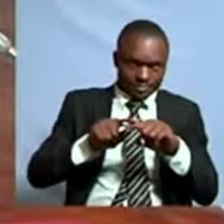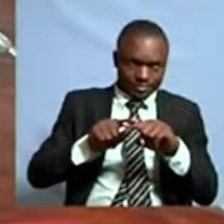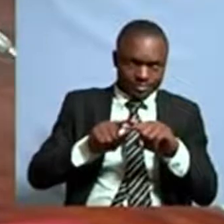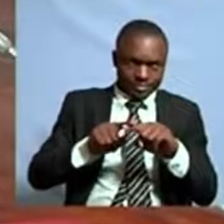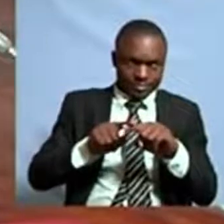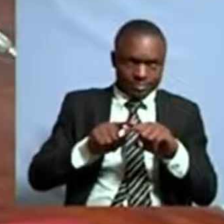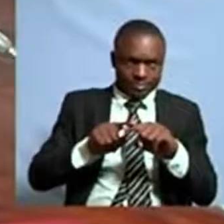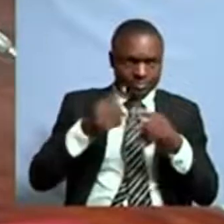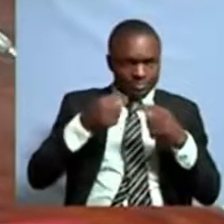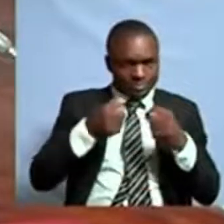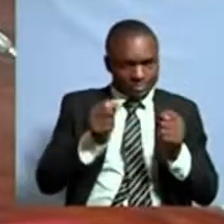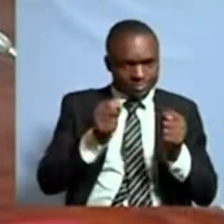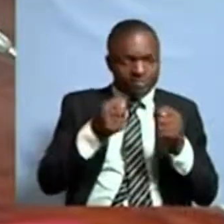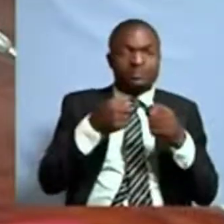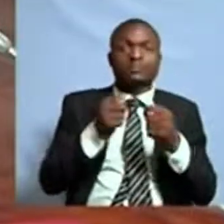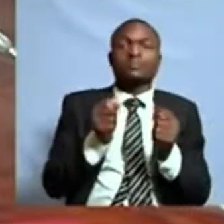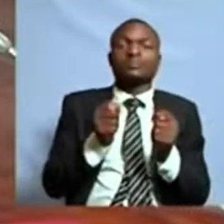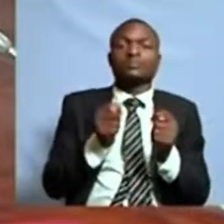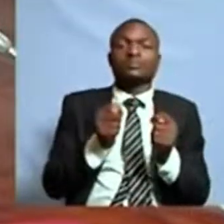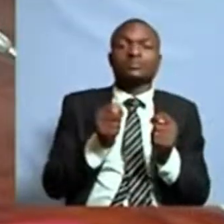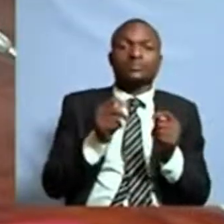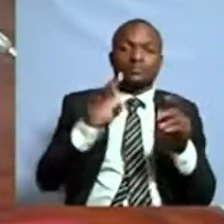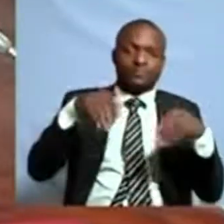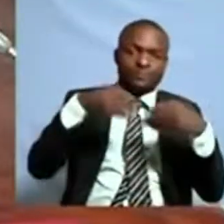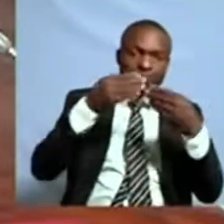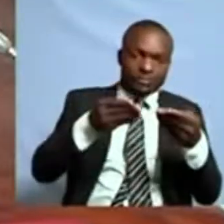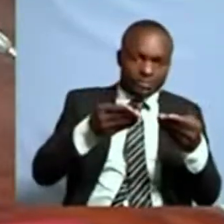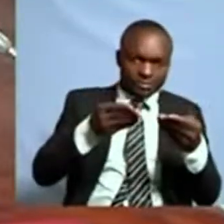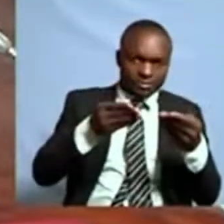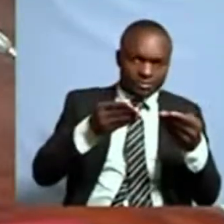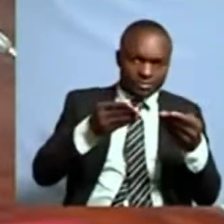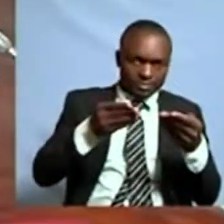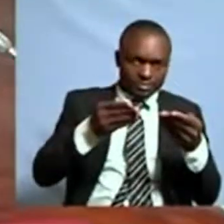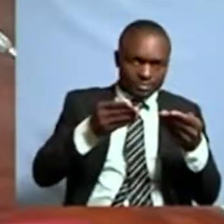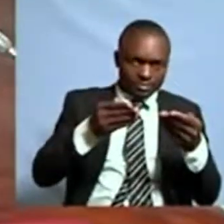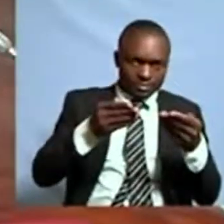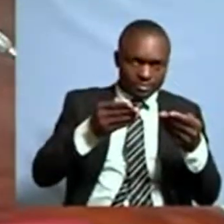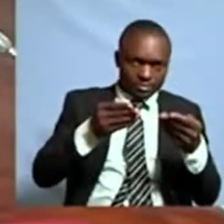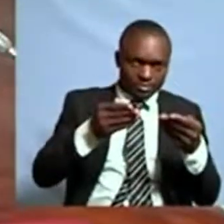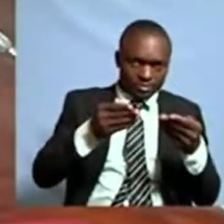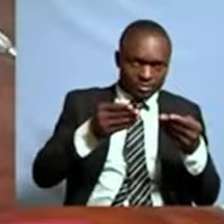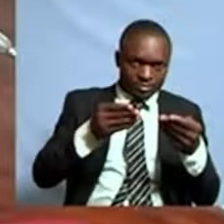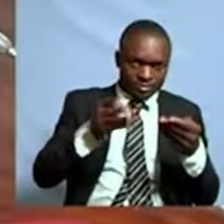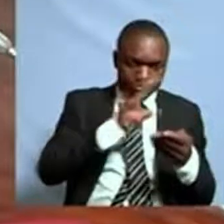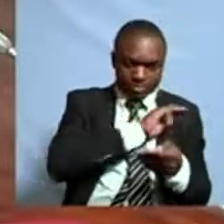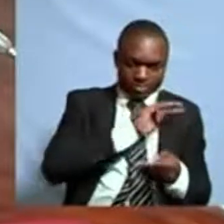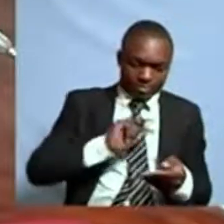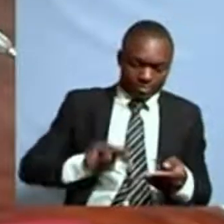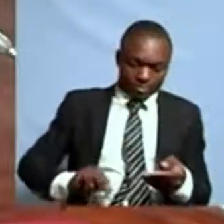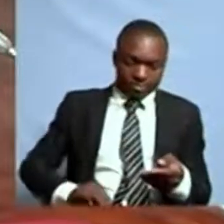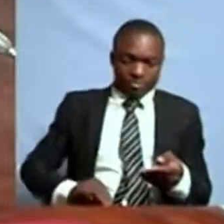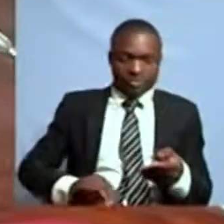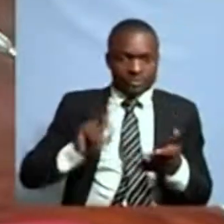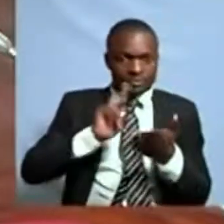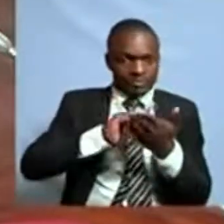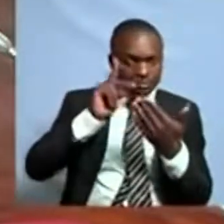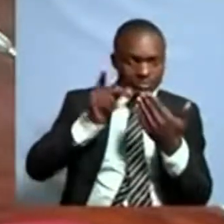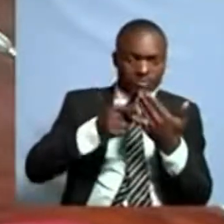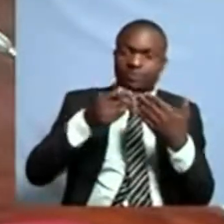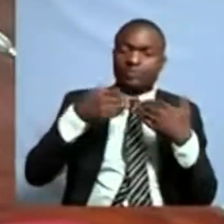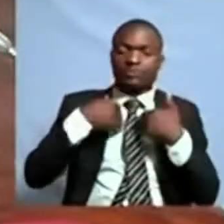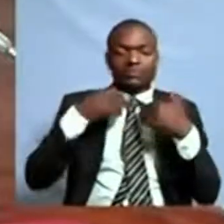while we're trying to provide an avenue for members of the scheme to have access